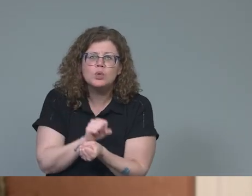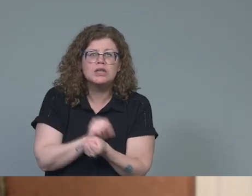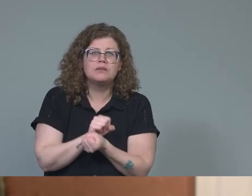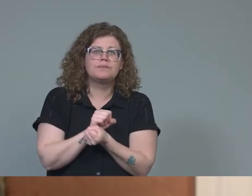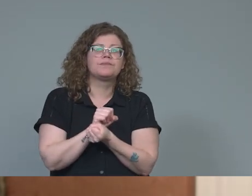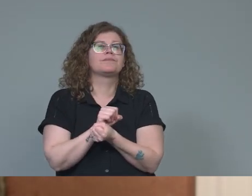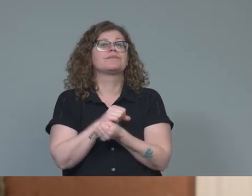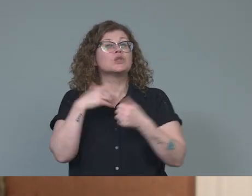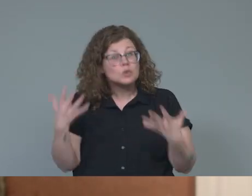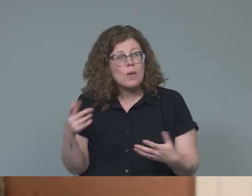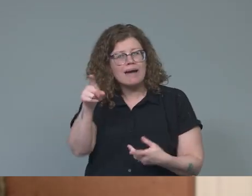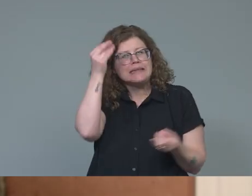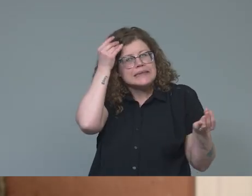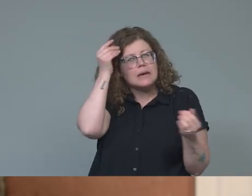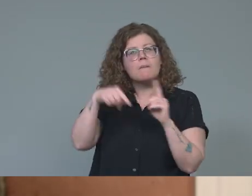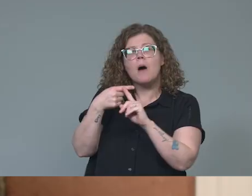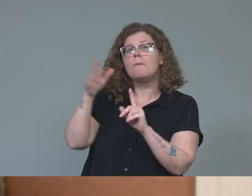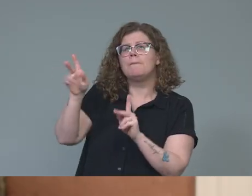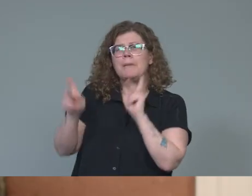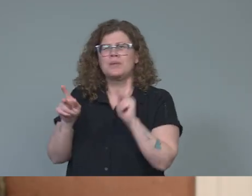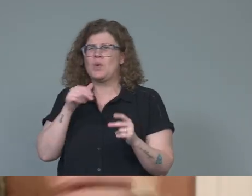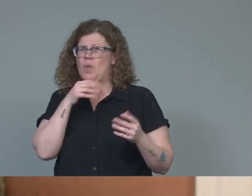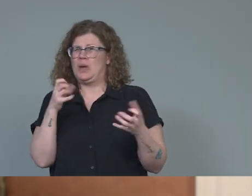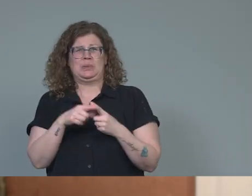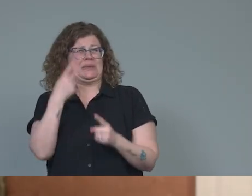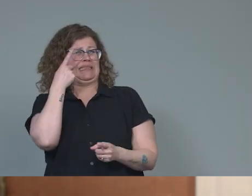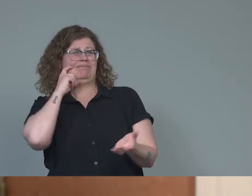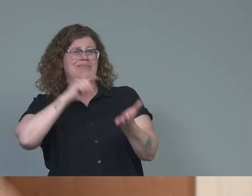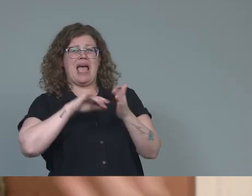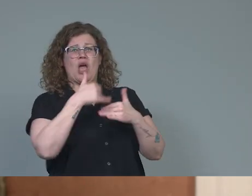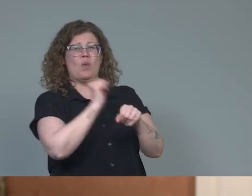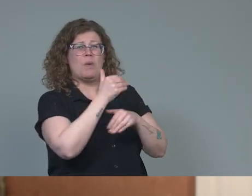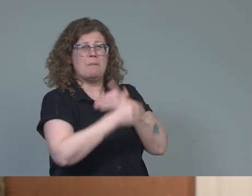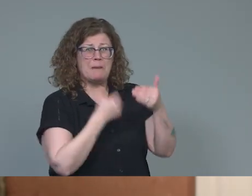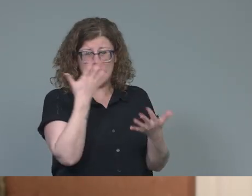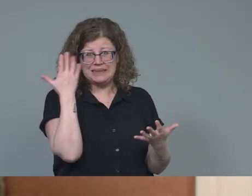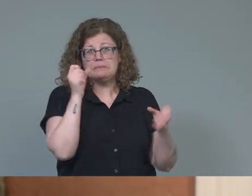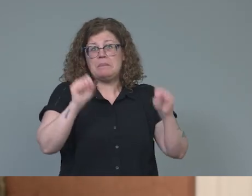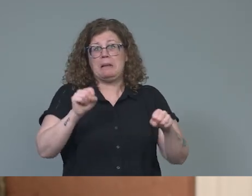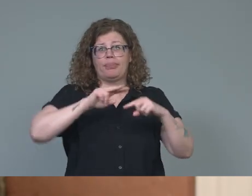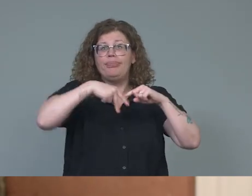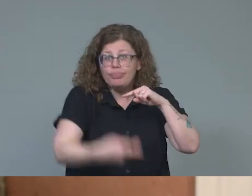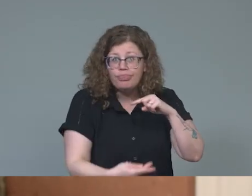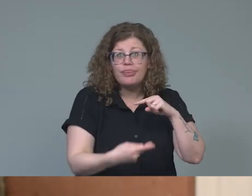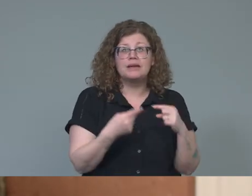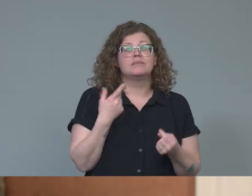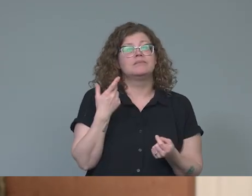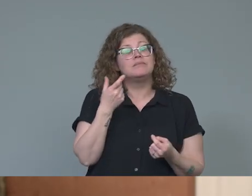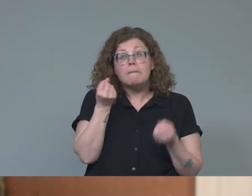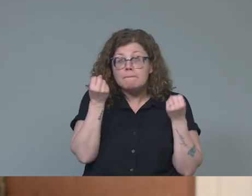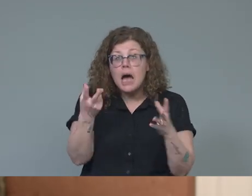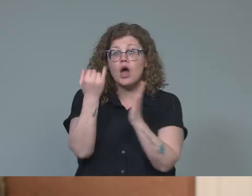as something that isn't contributing to the community, that it's an excess or an add-on or something that's optional. Artists are